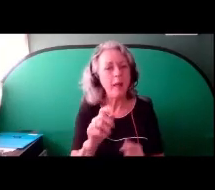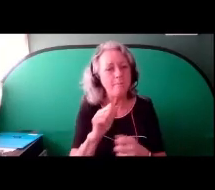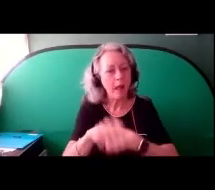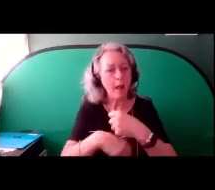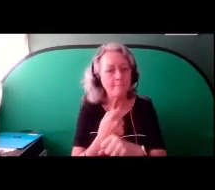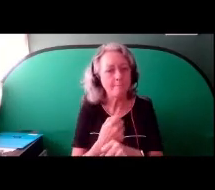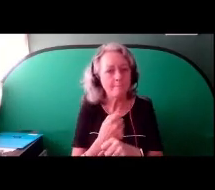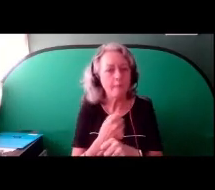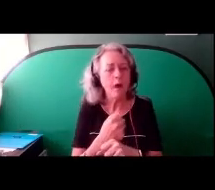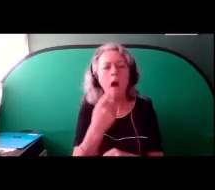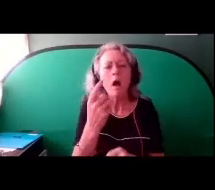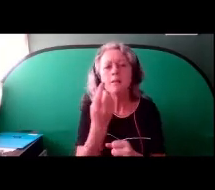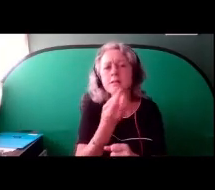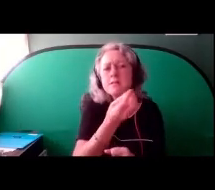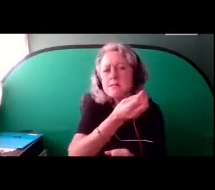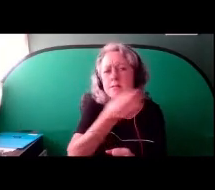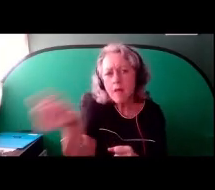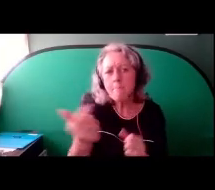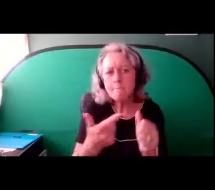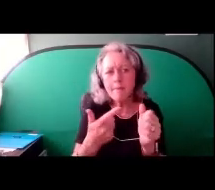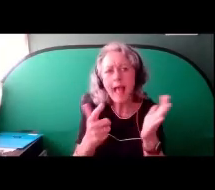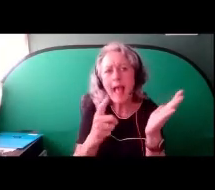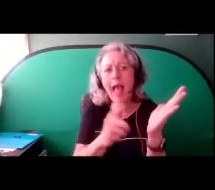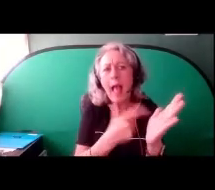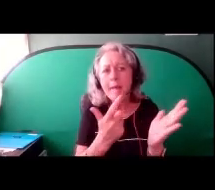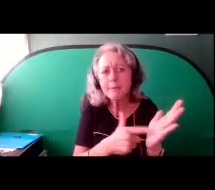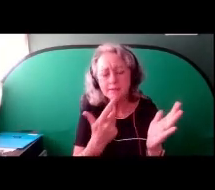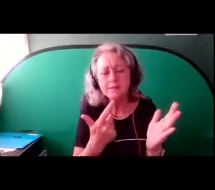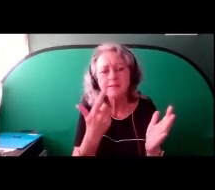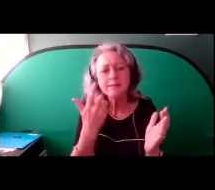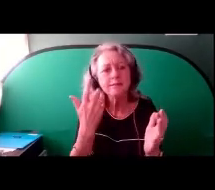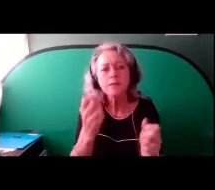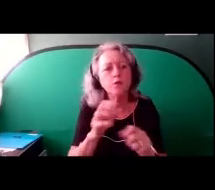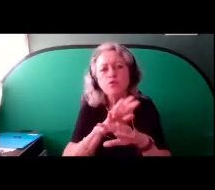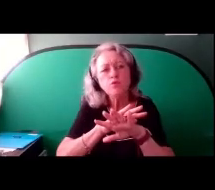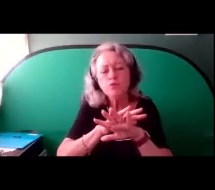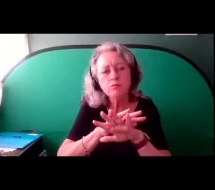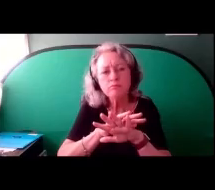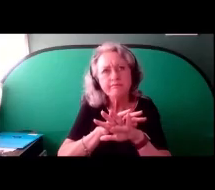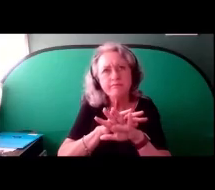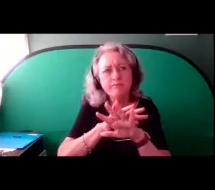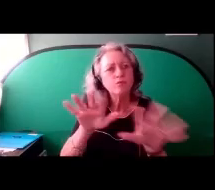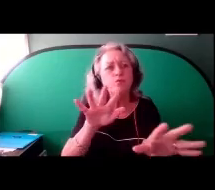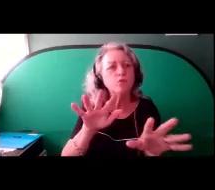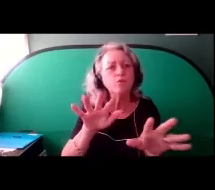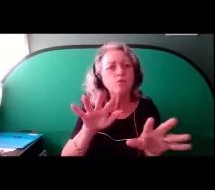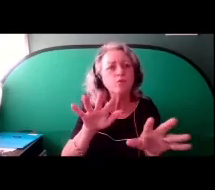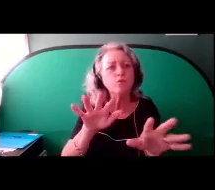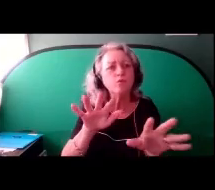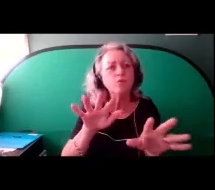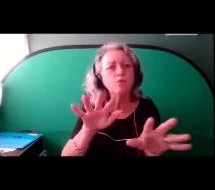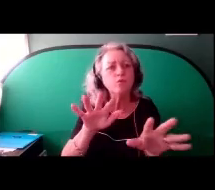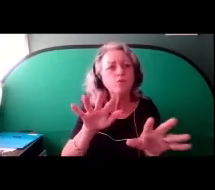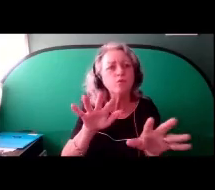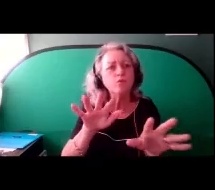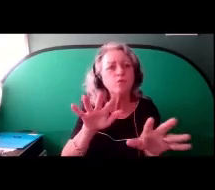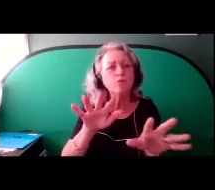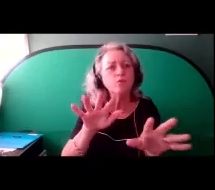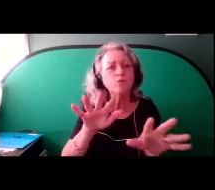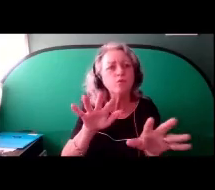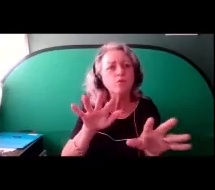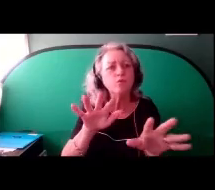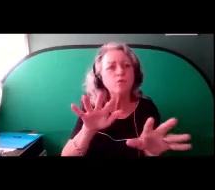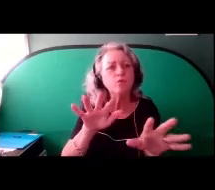some apps, not so many nowadays, but some apps still don't don't utilize the larger text option, or they